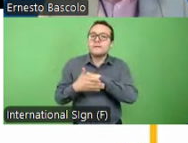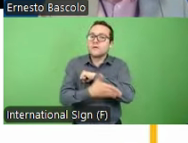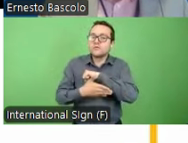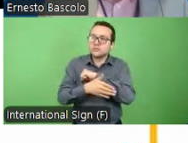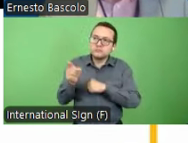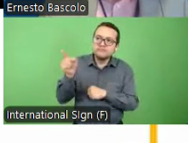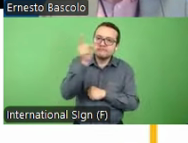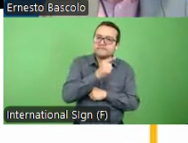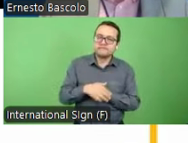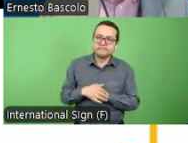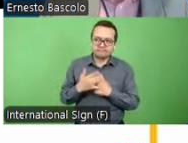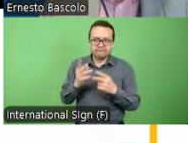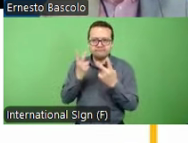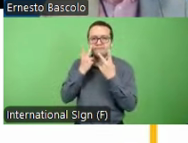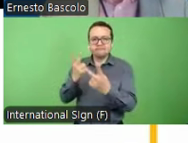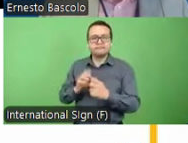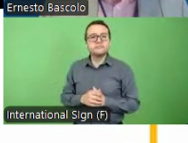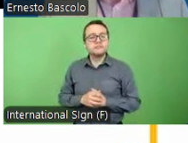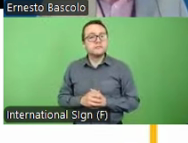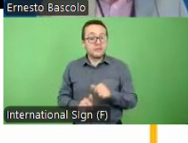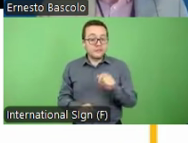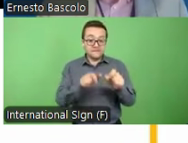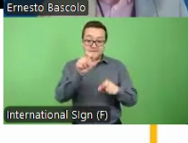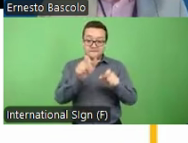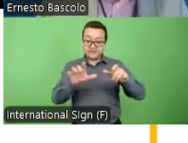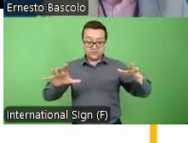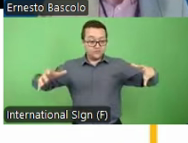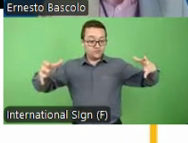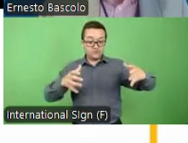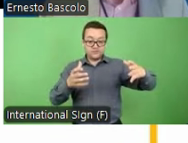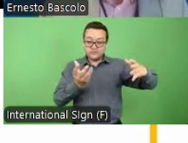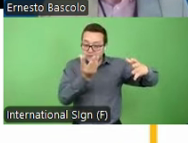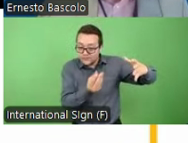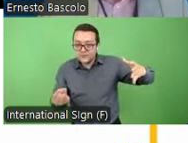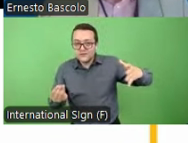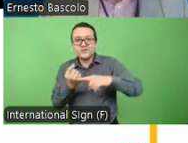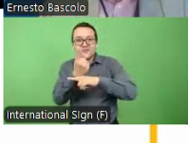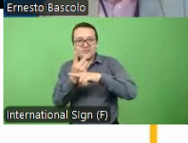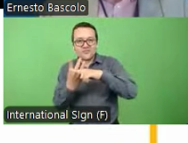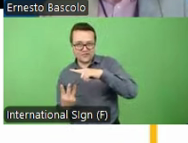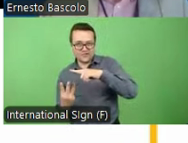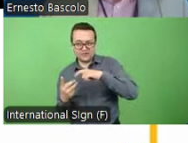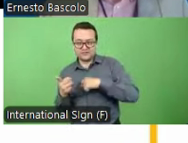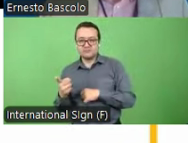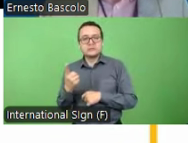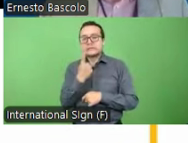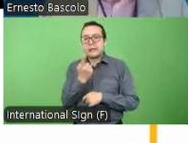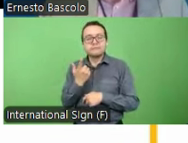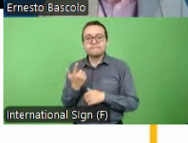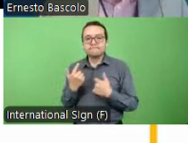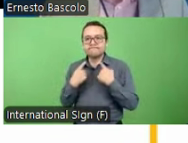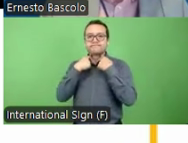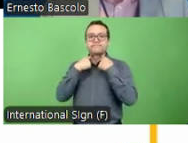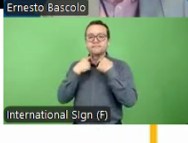has to tercera do parte de la with a población third part of the experimenta population anualmente como experimenting mínimo on an annual basis. barreras a acceder